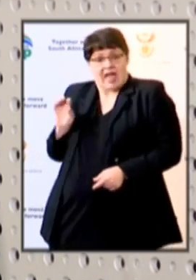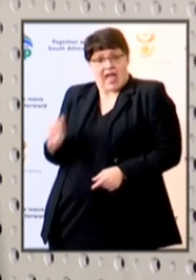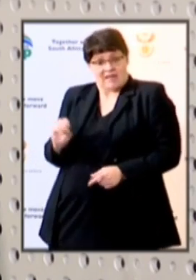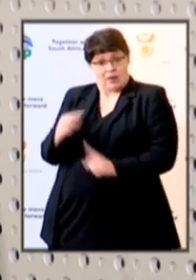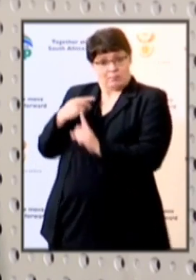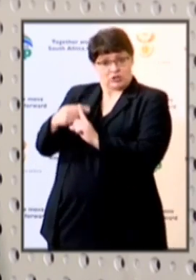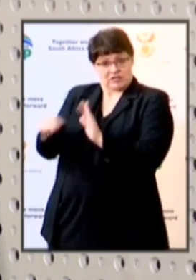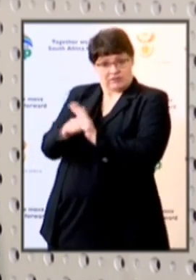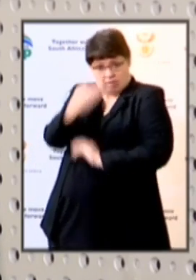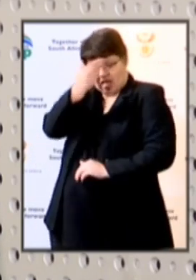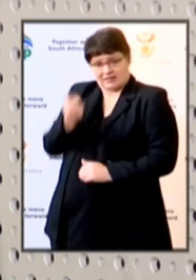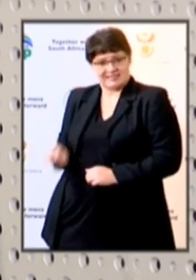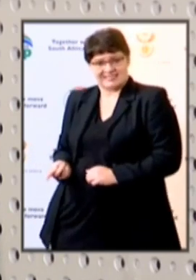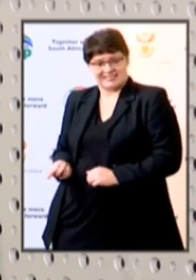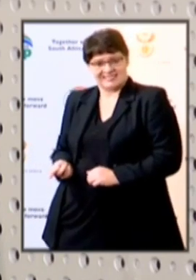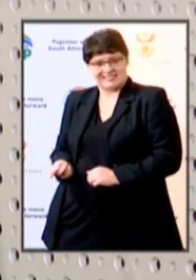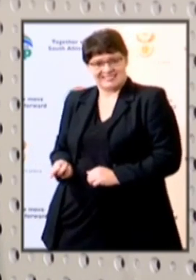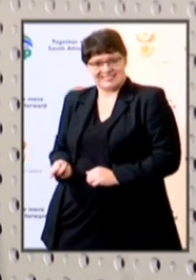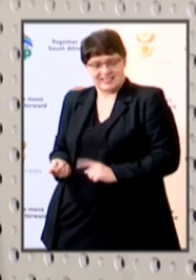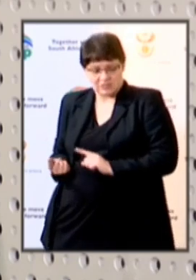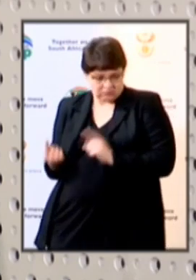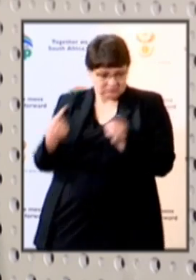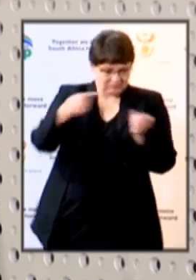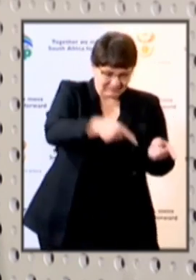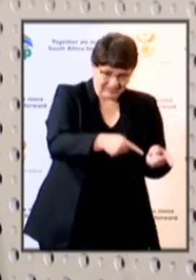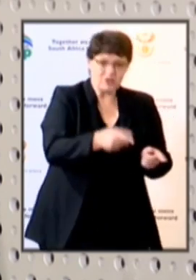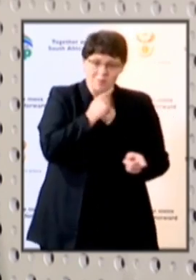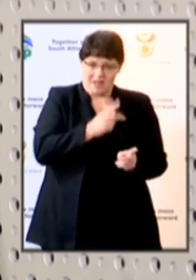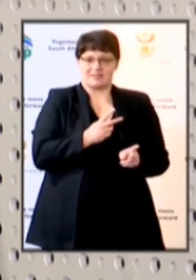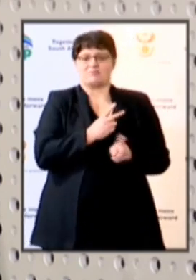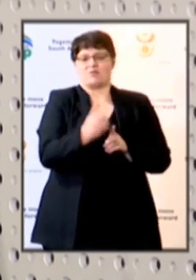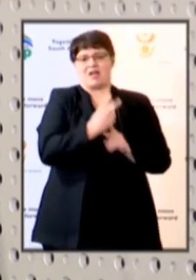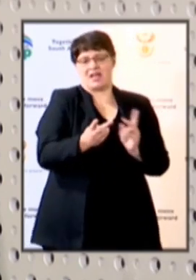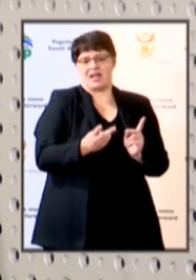brace ourselves, we need to prepare ourselves that over the next